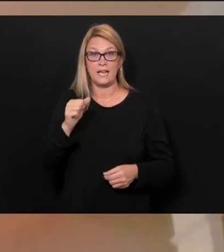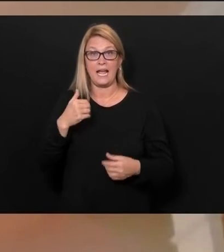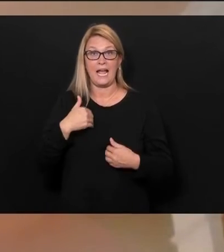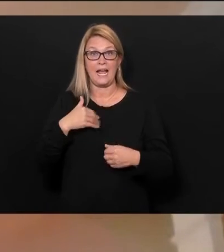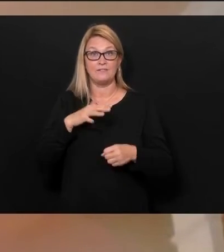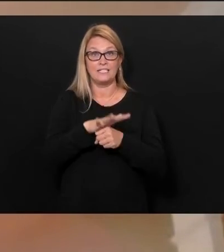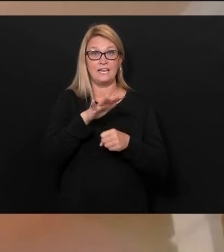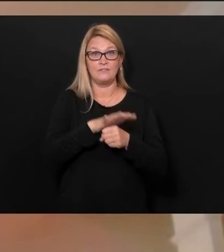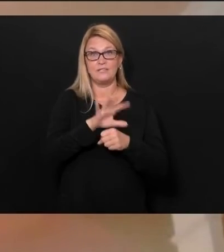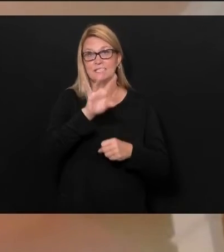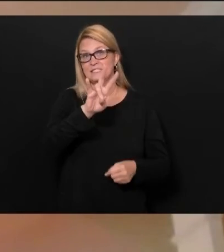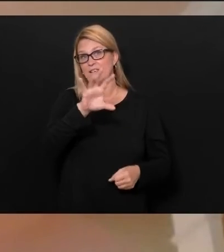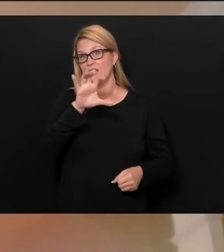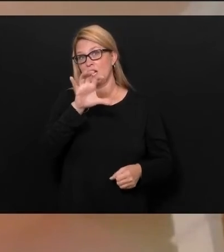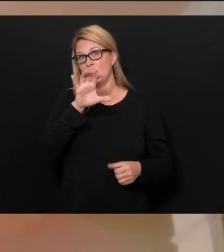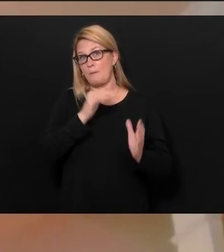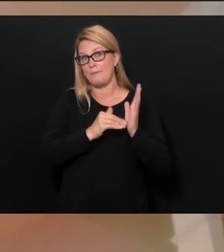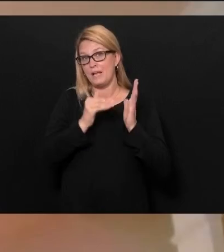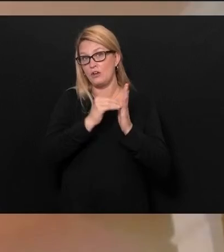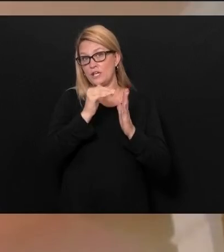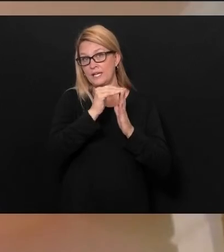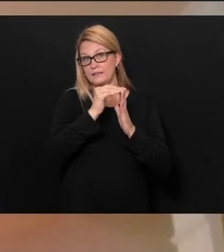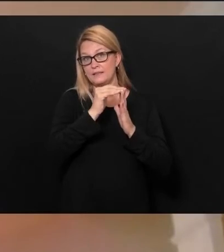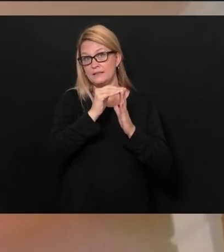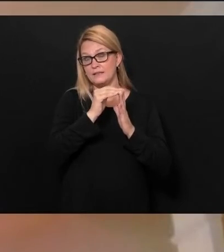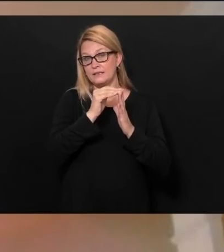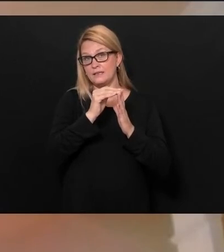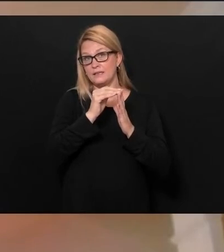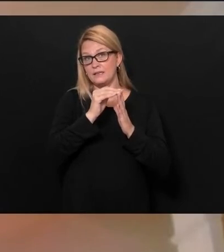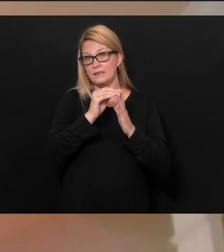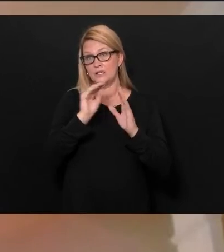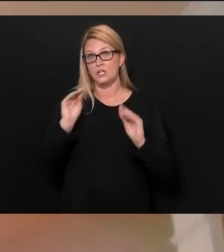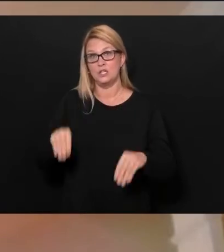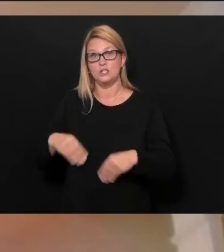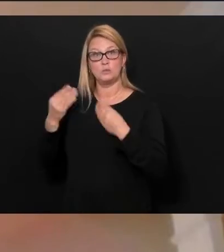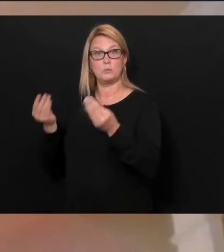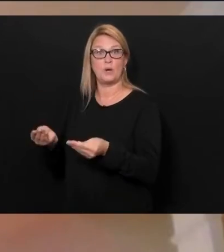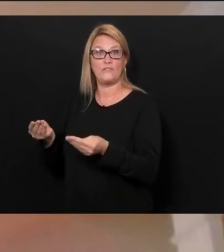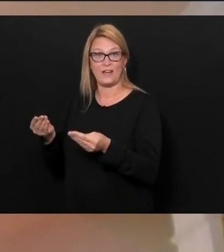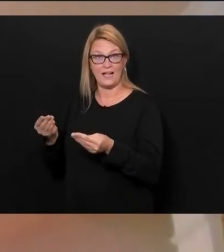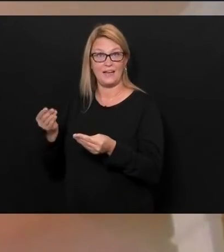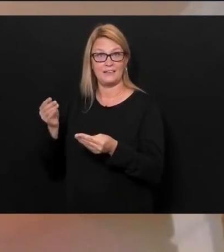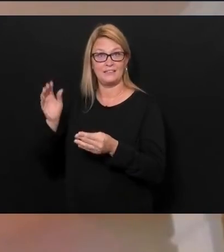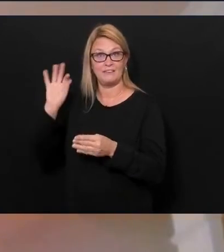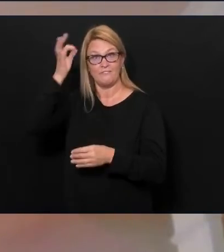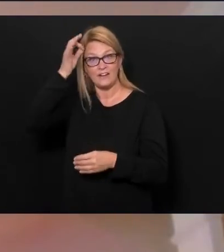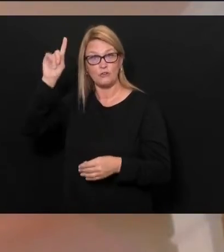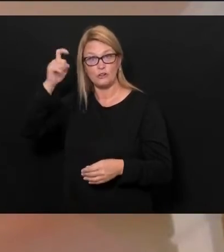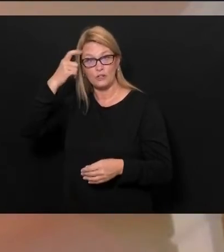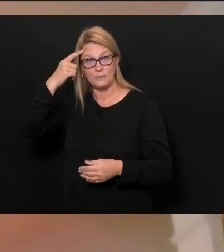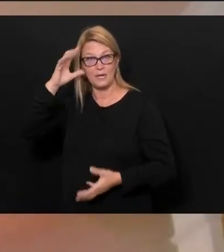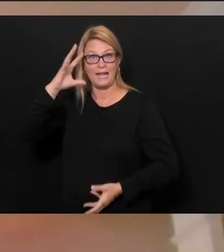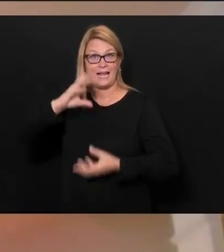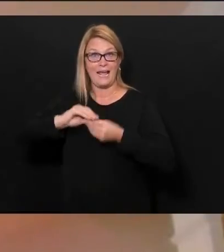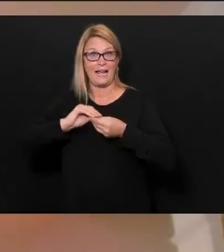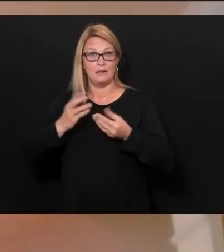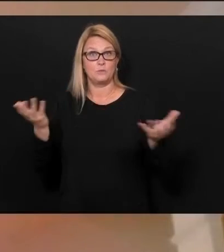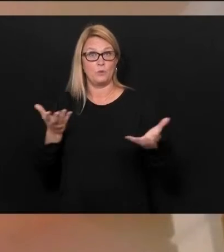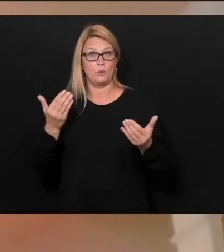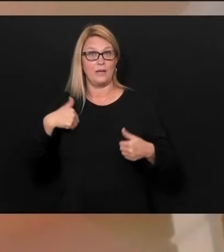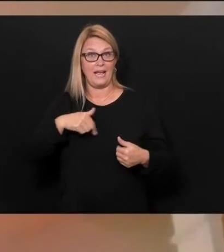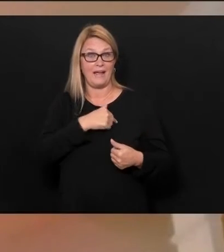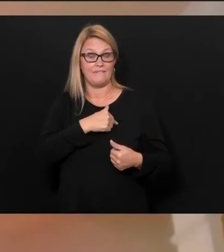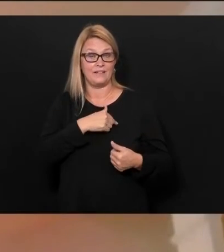$700 million in invoices to provide the federal government, if those invoices are going to add up to what West Virginia has in the